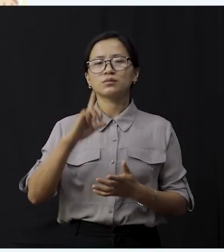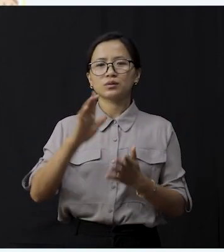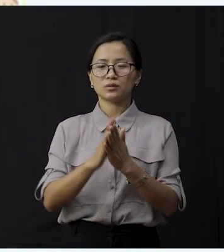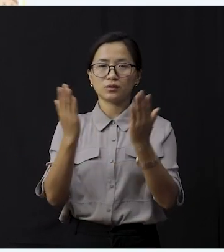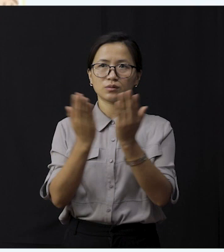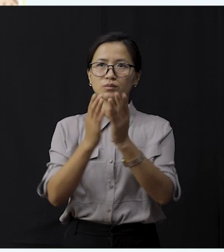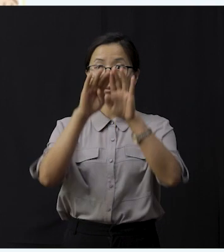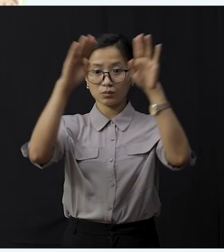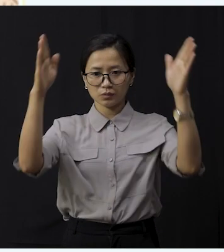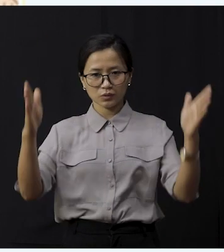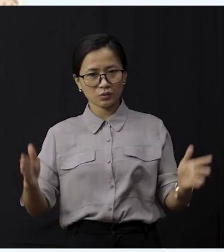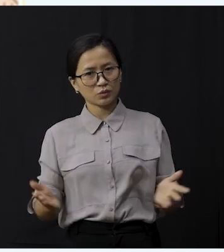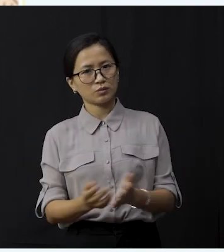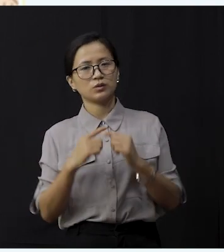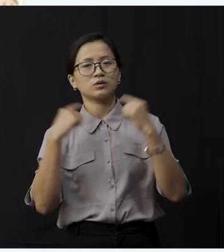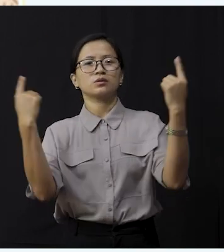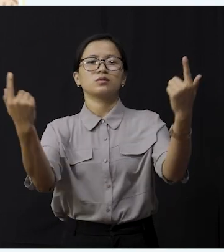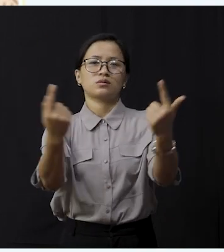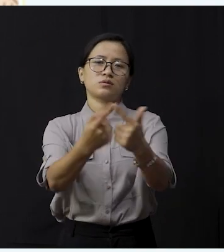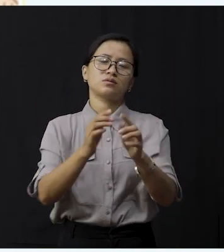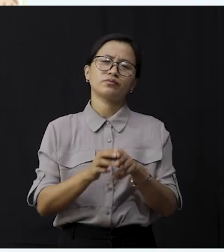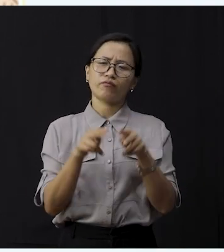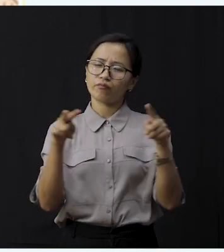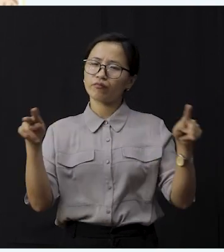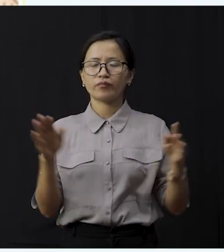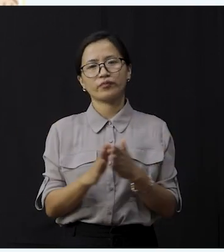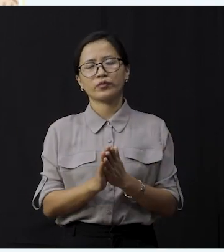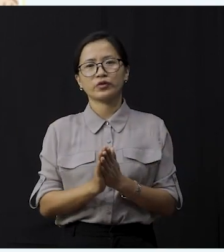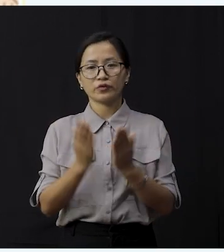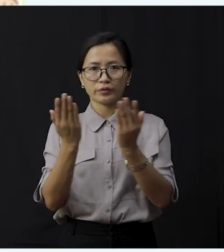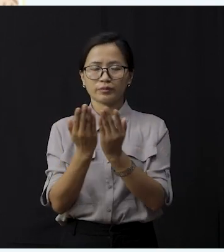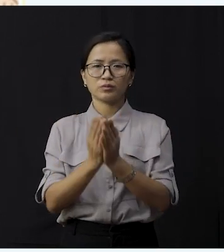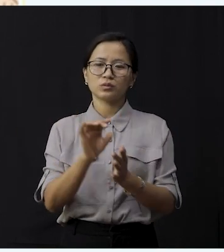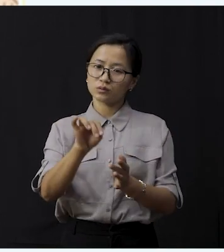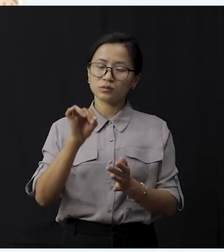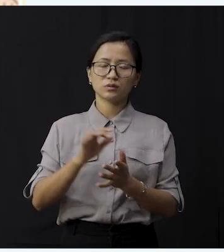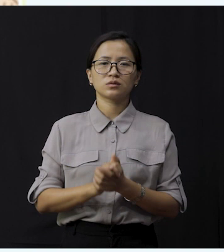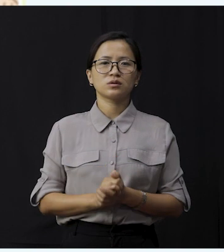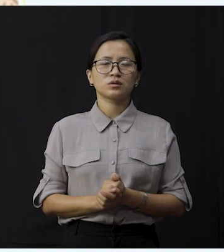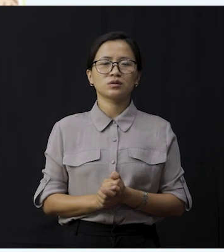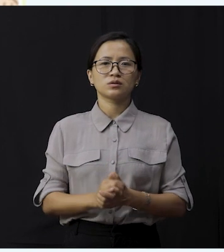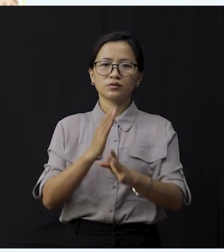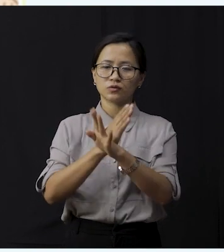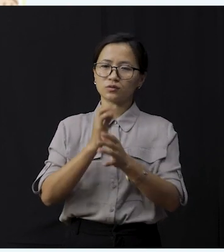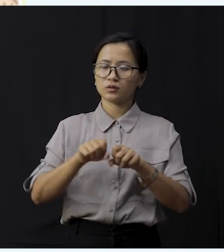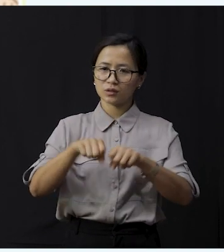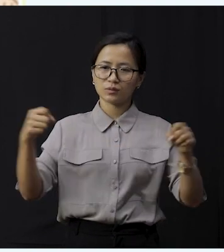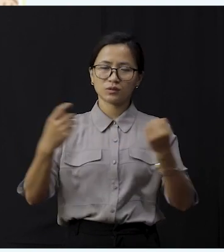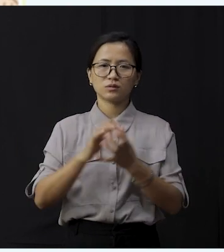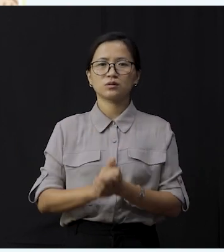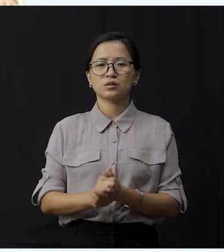also a public property, and it should be taken care, and we should also prevent others for damaging